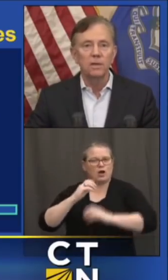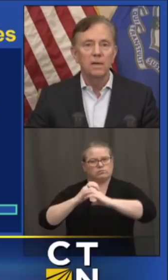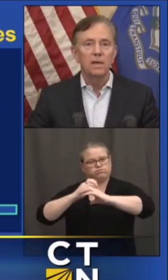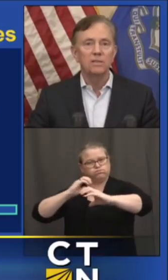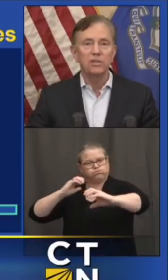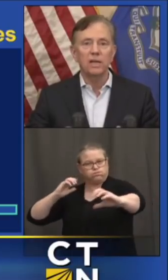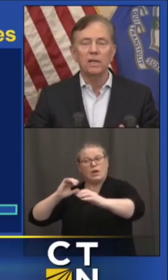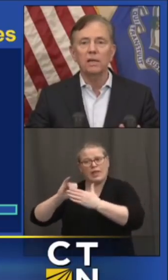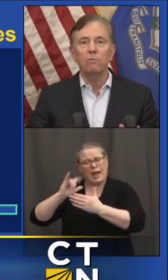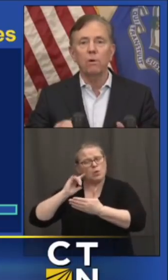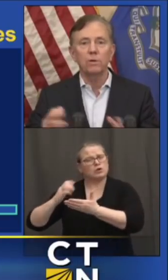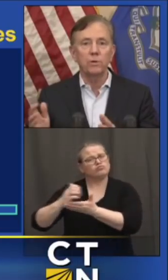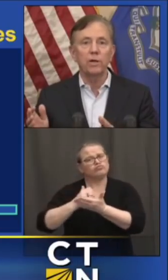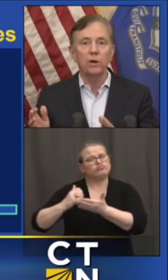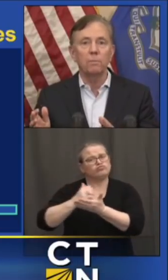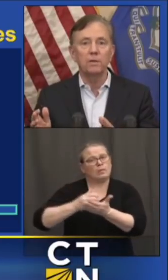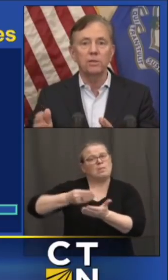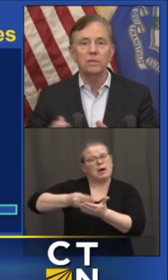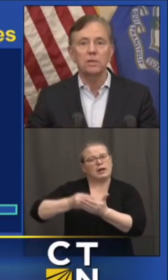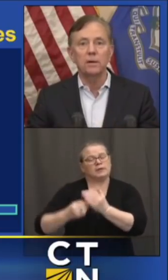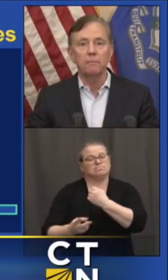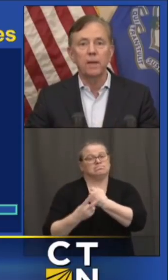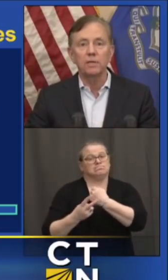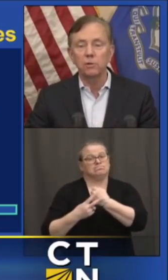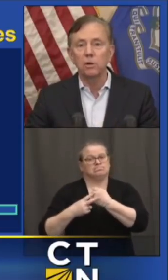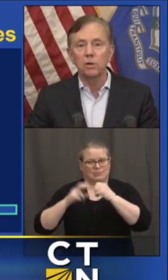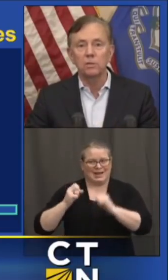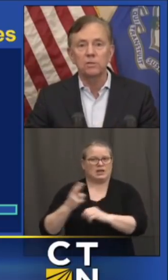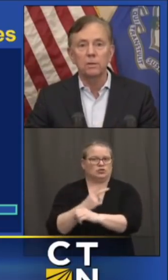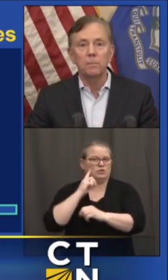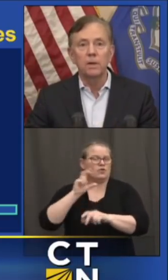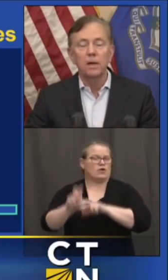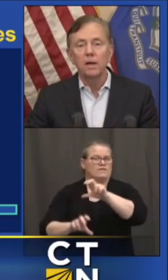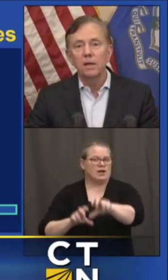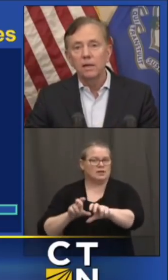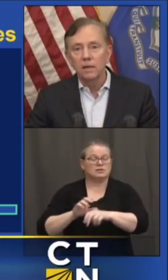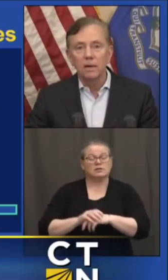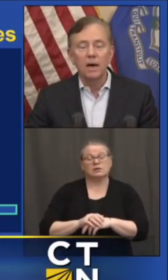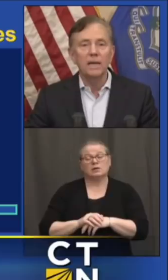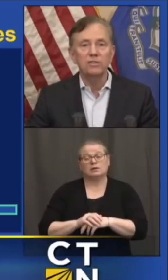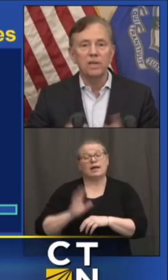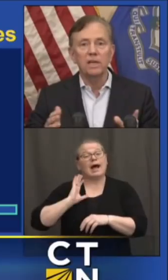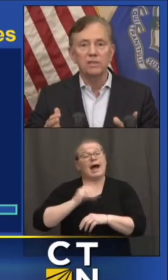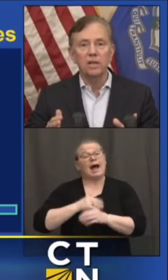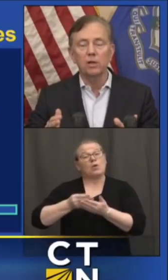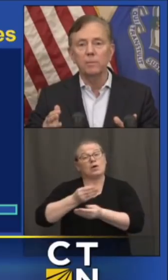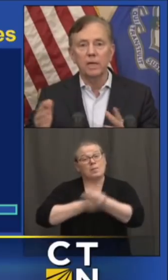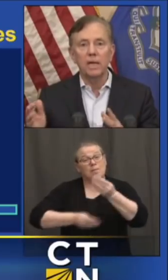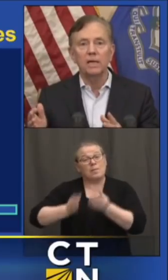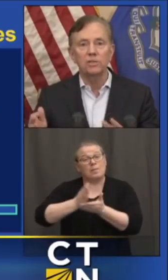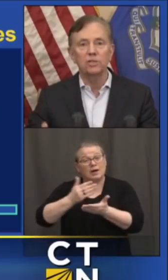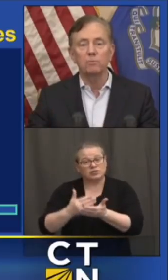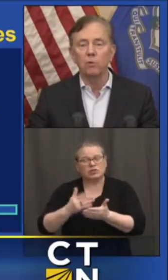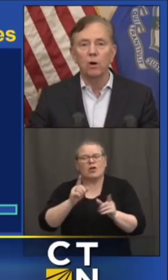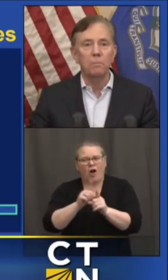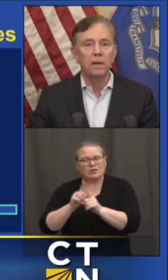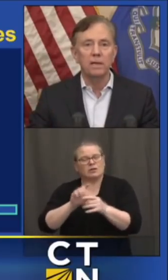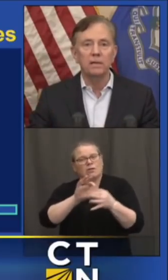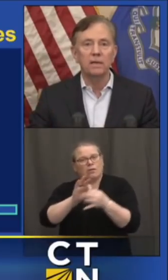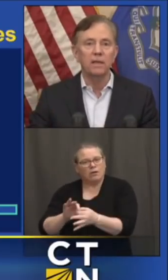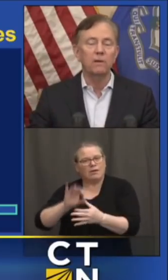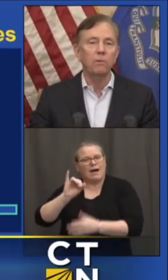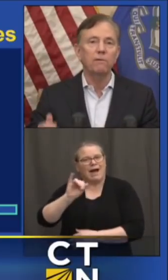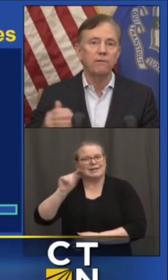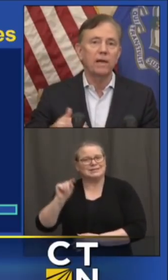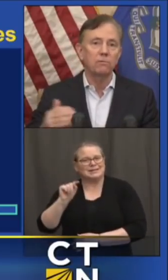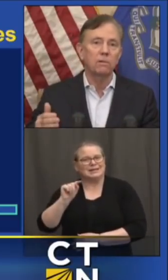investments. And secondly, what we're doing in our budget as regards IT, telecommunications, broadband.